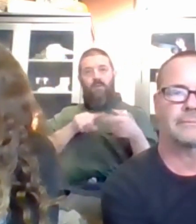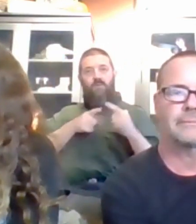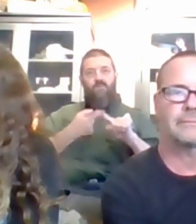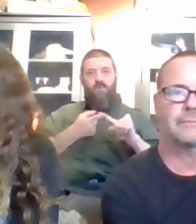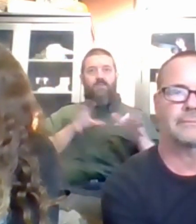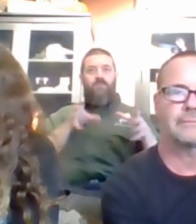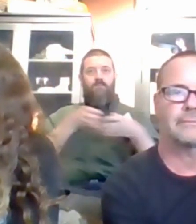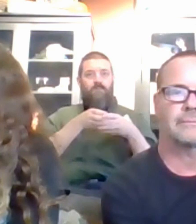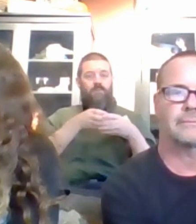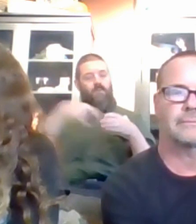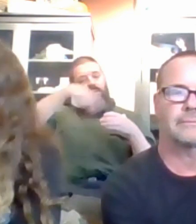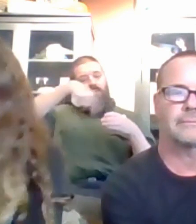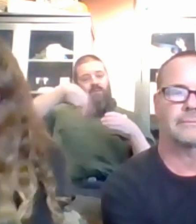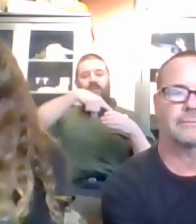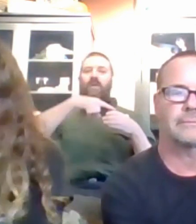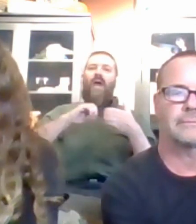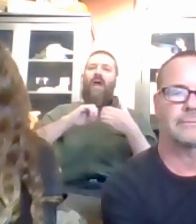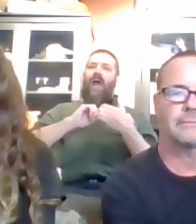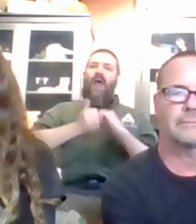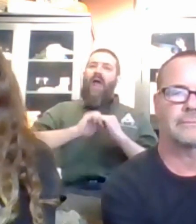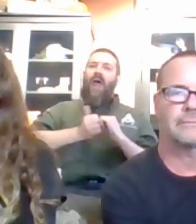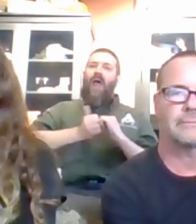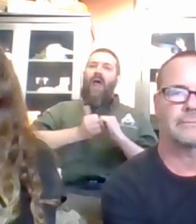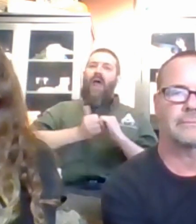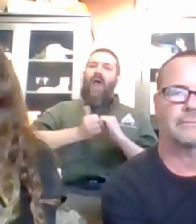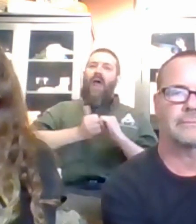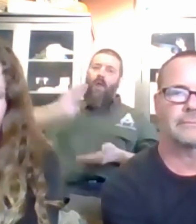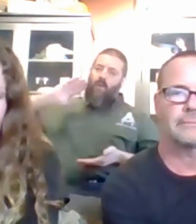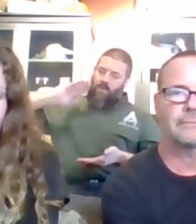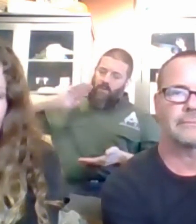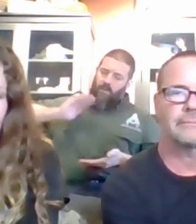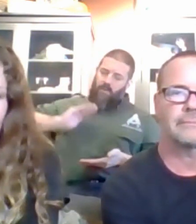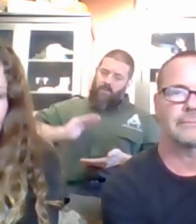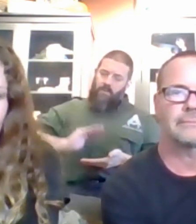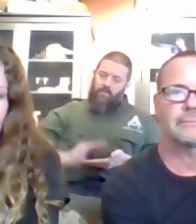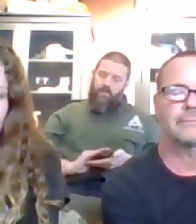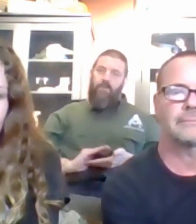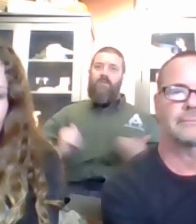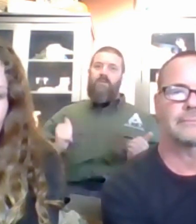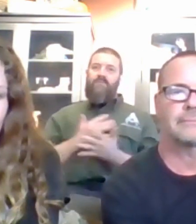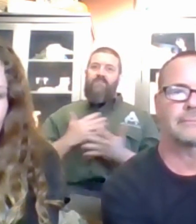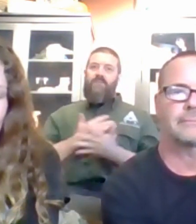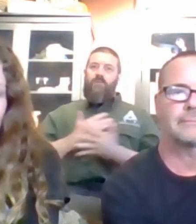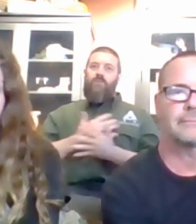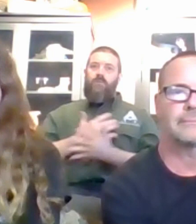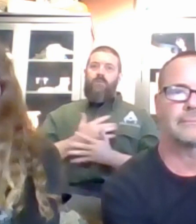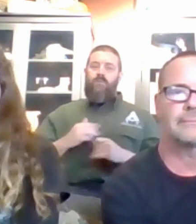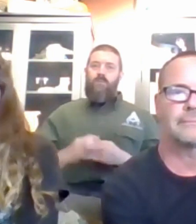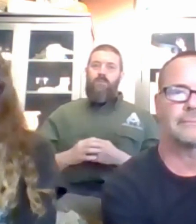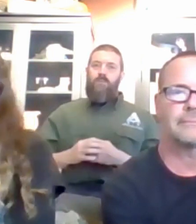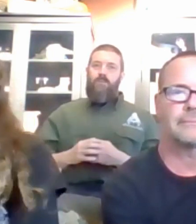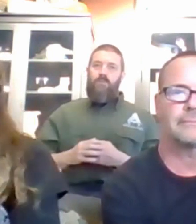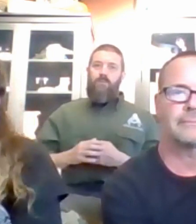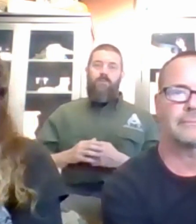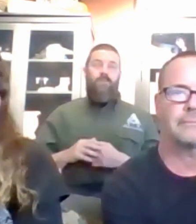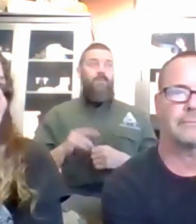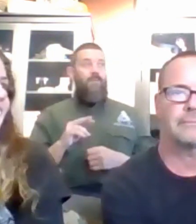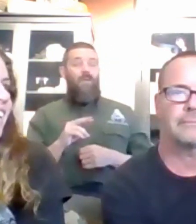your group, in terms of reducing any fears or mistrust that they may have had with wolves or about wolves.